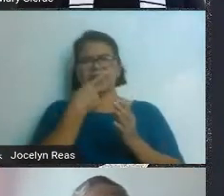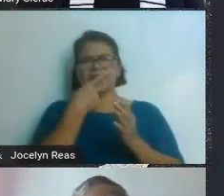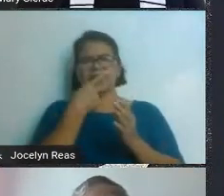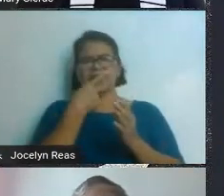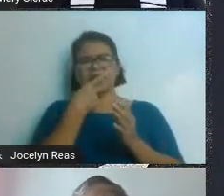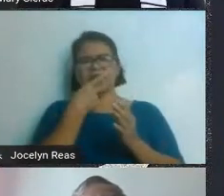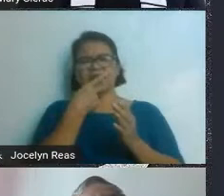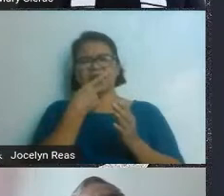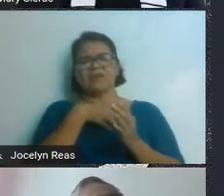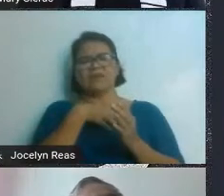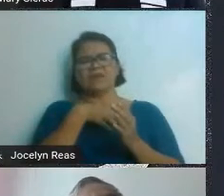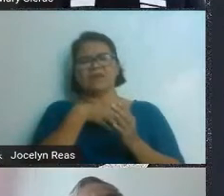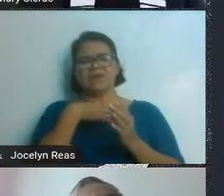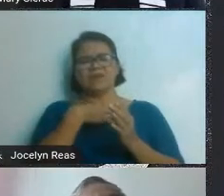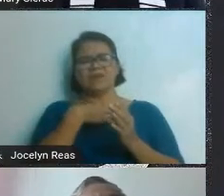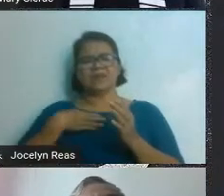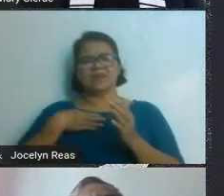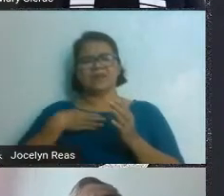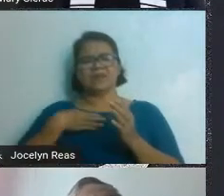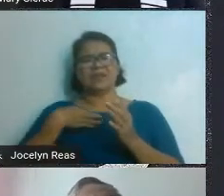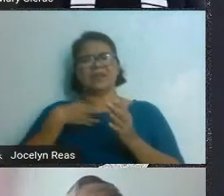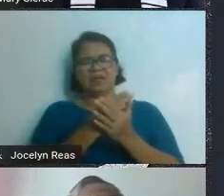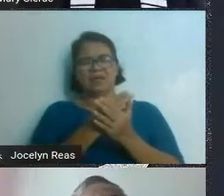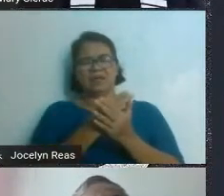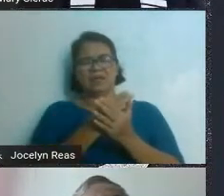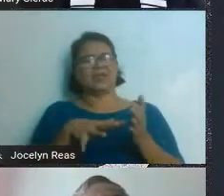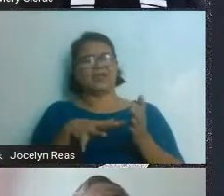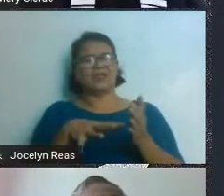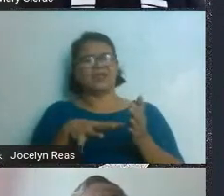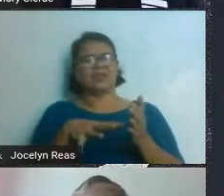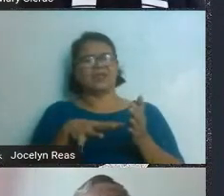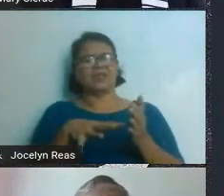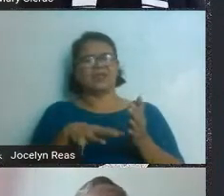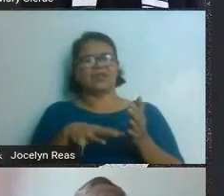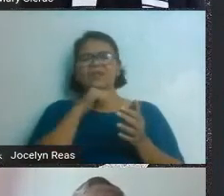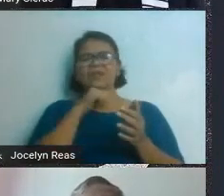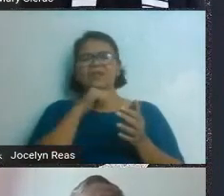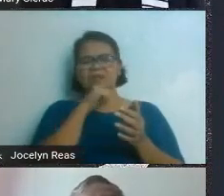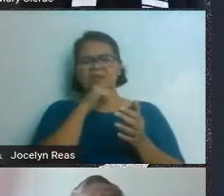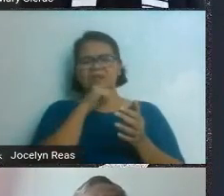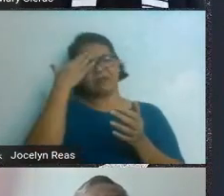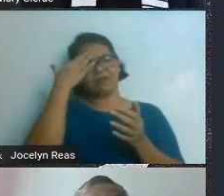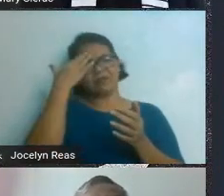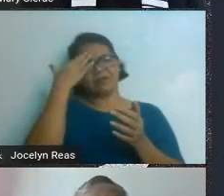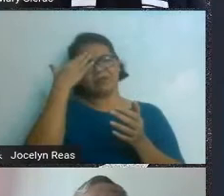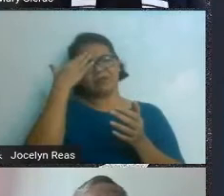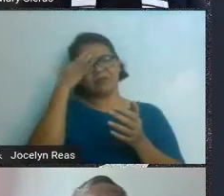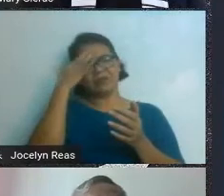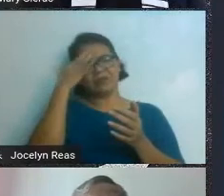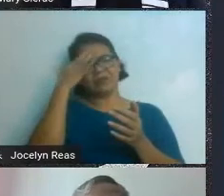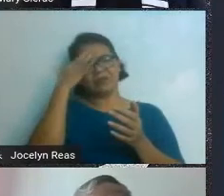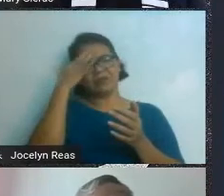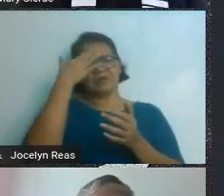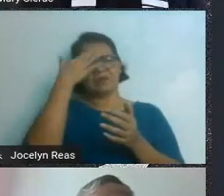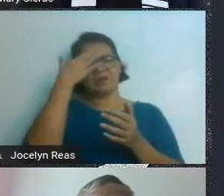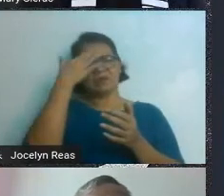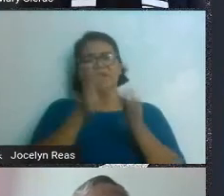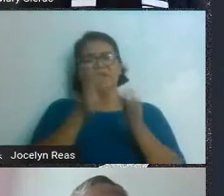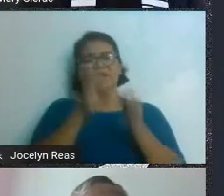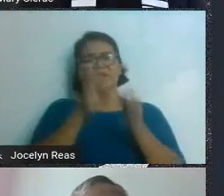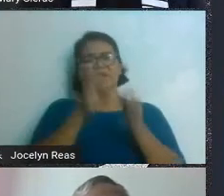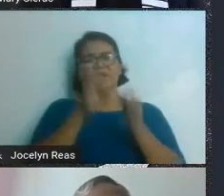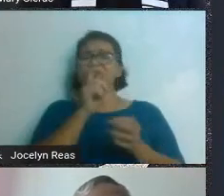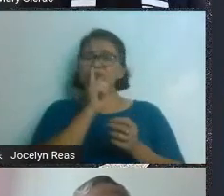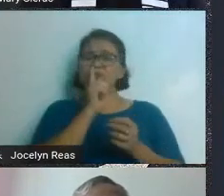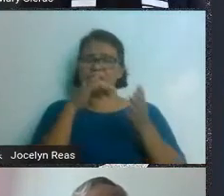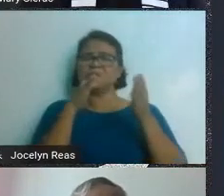assessment, kung pag-distance learning, sana naman before the end of the school year, mayroon ng panahon na si